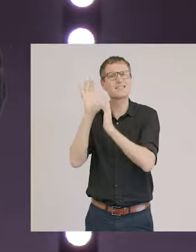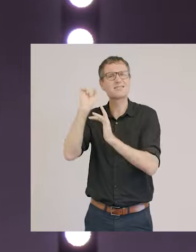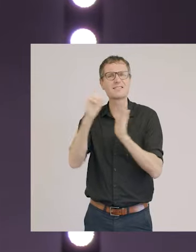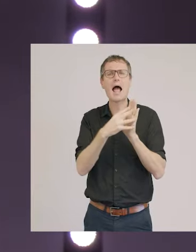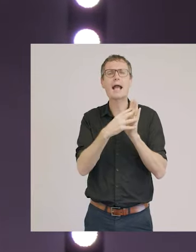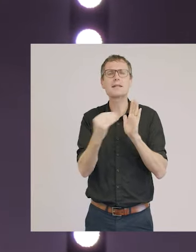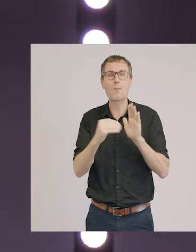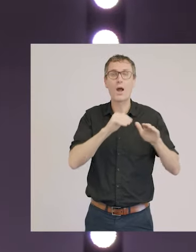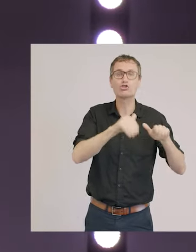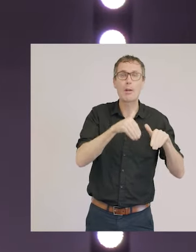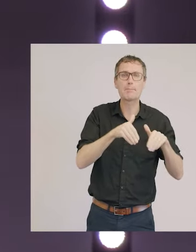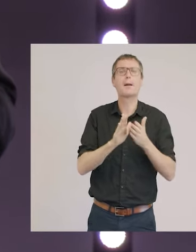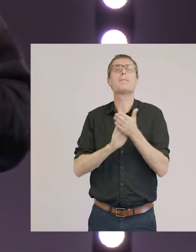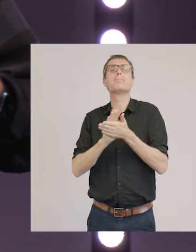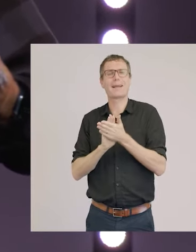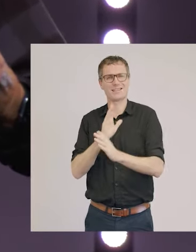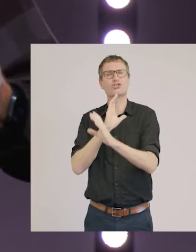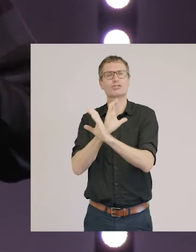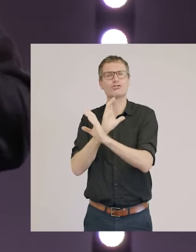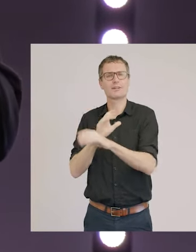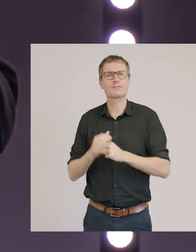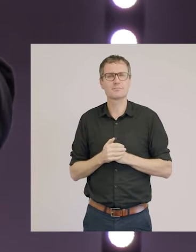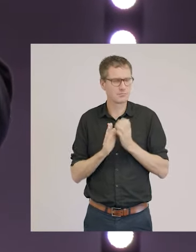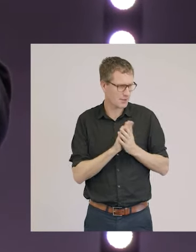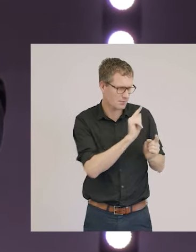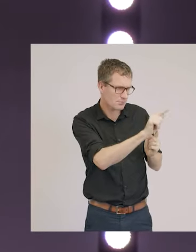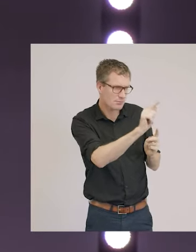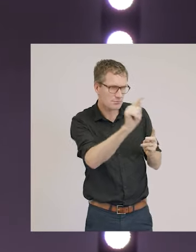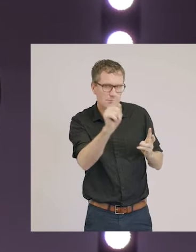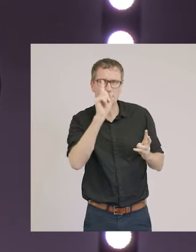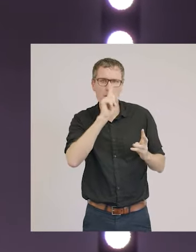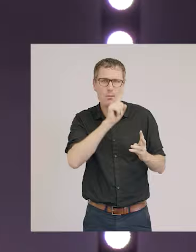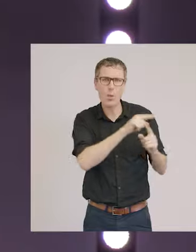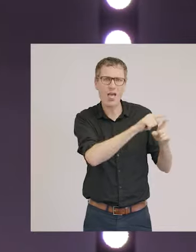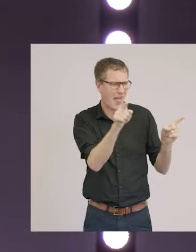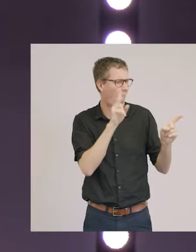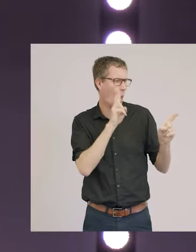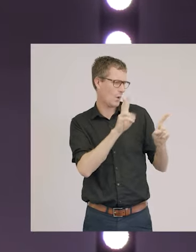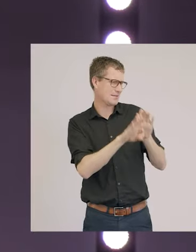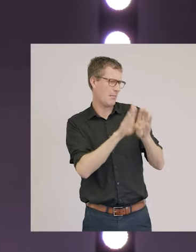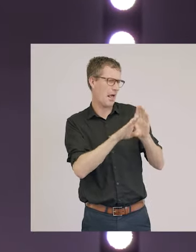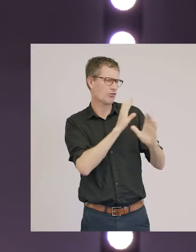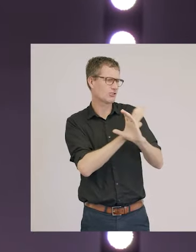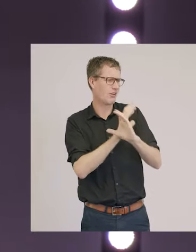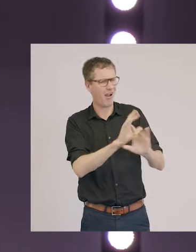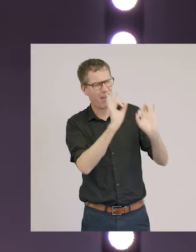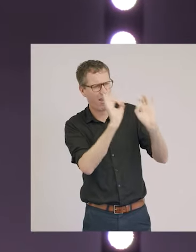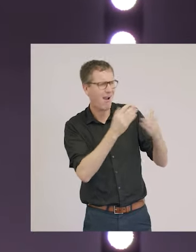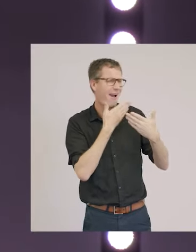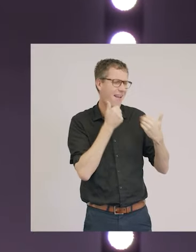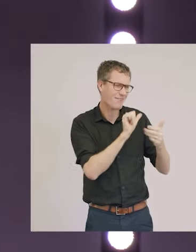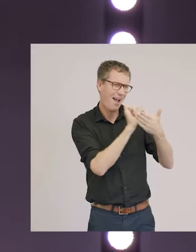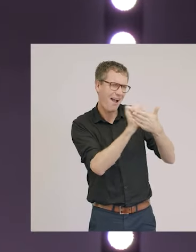Jesus talks about sheep being Christians. You know, people are going to look like Christians. Don't look at a person and think, oh, but they look so lovely. They